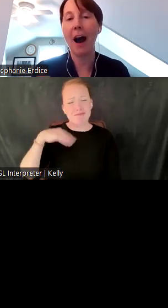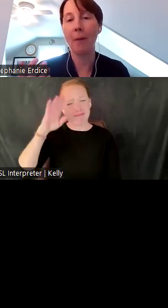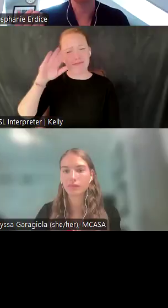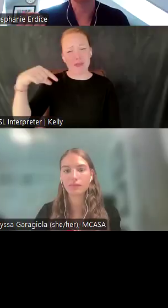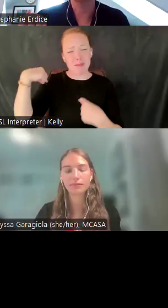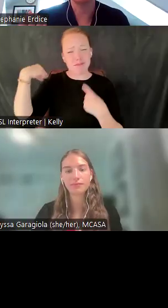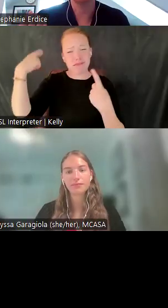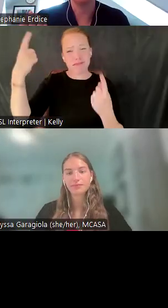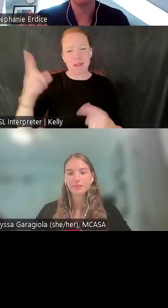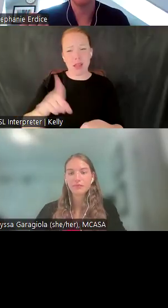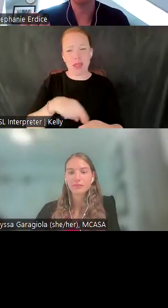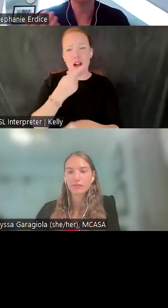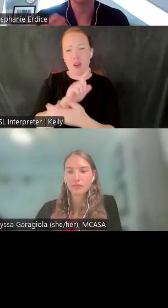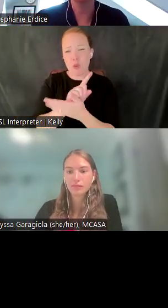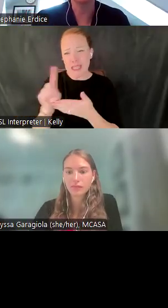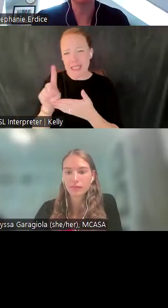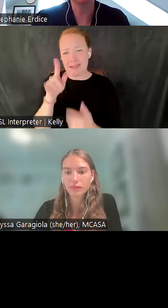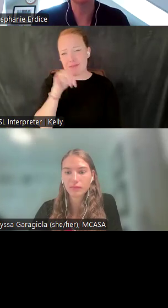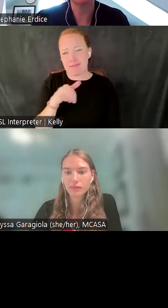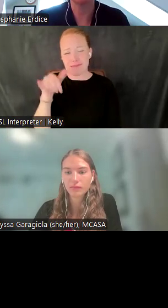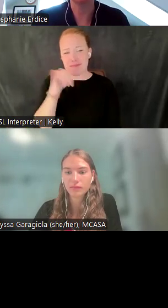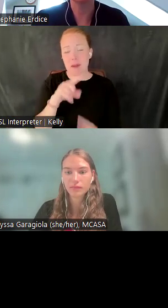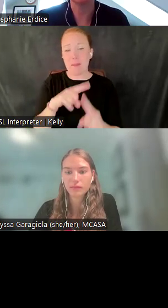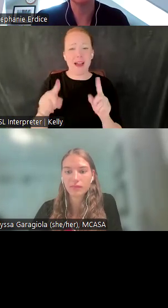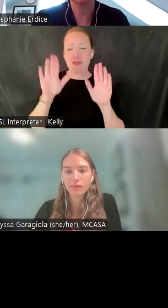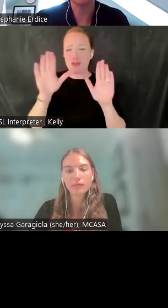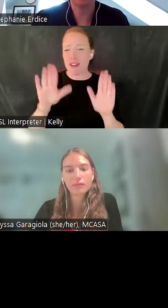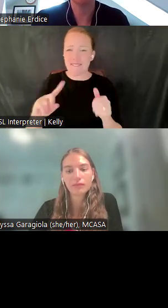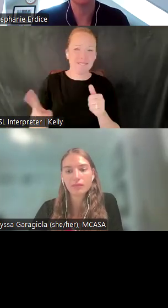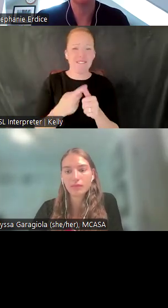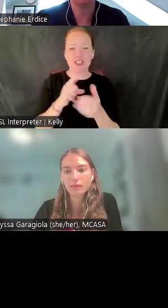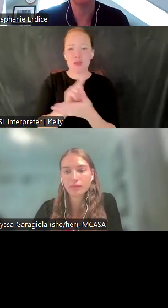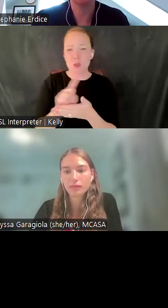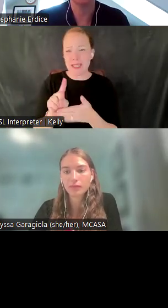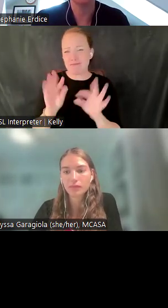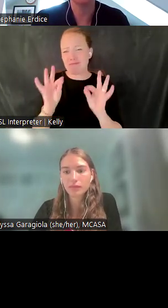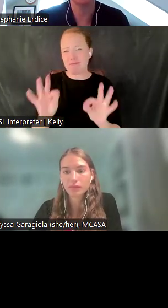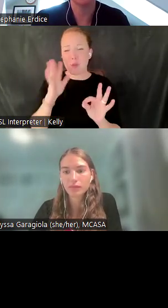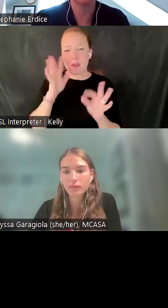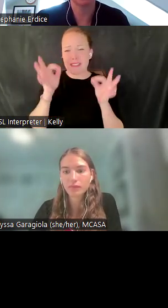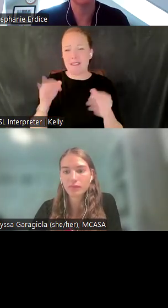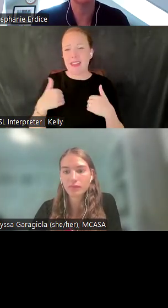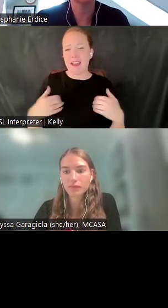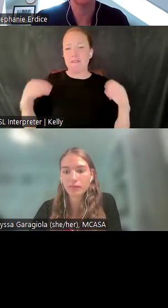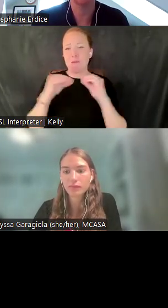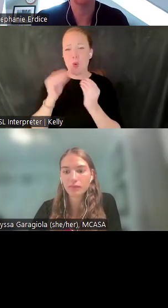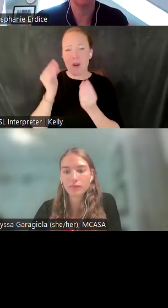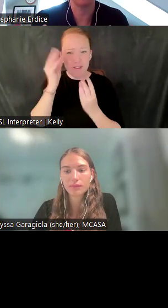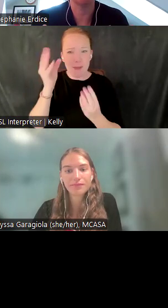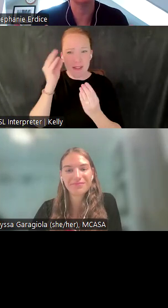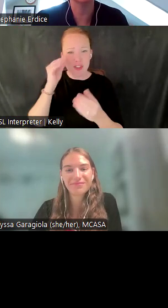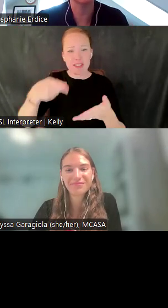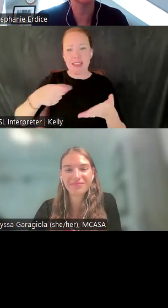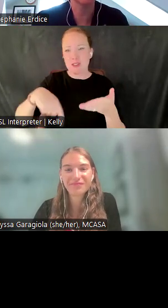week. It's been a great first week. We will definitely have more info for you next week.